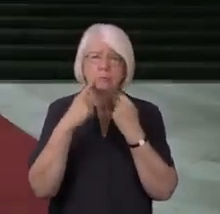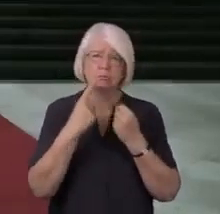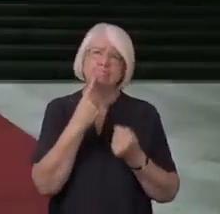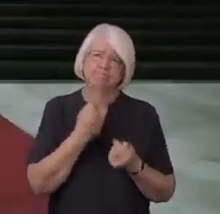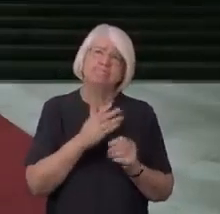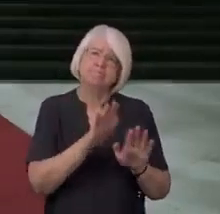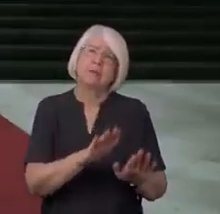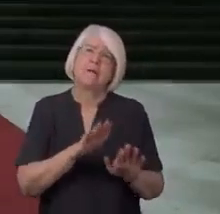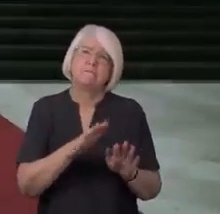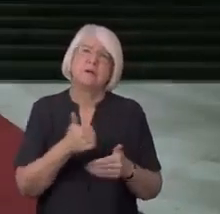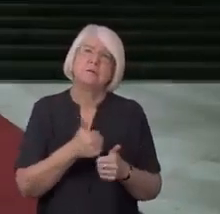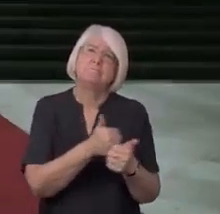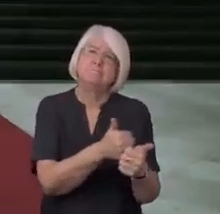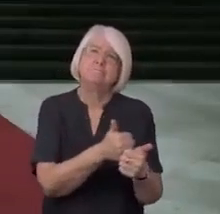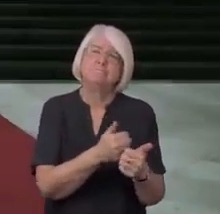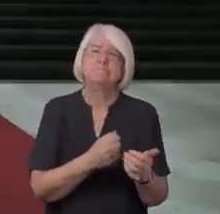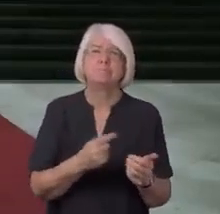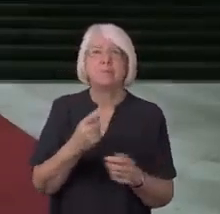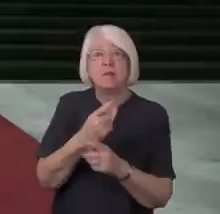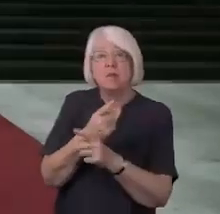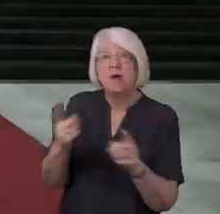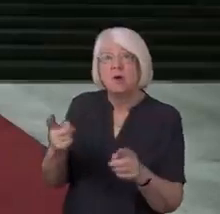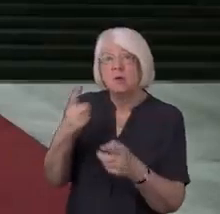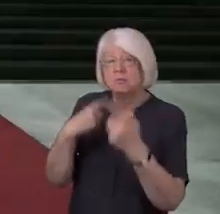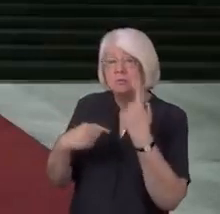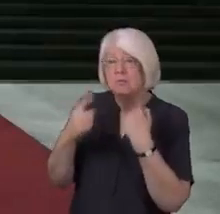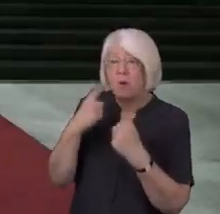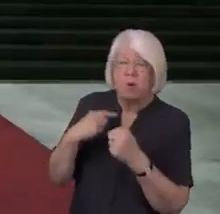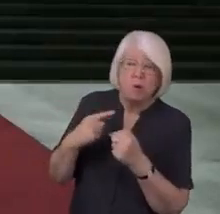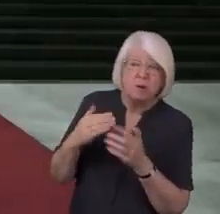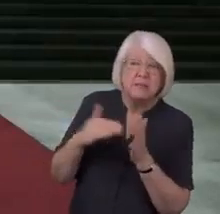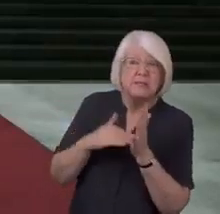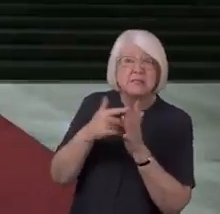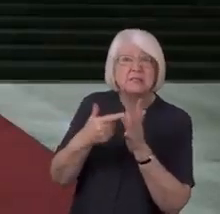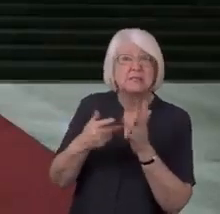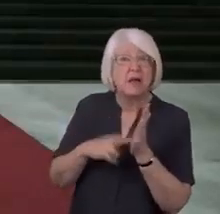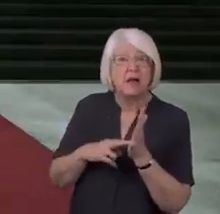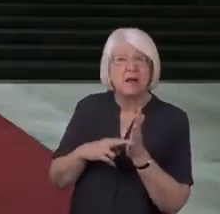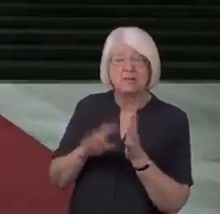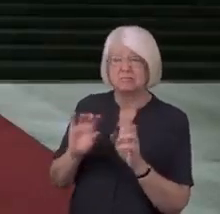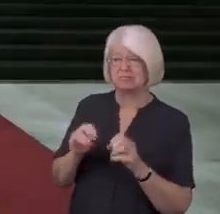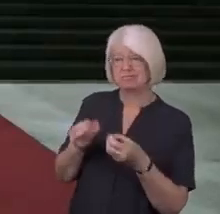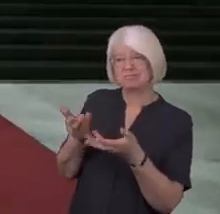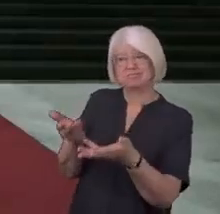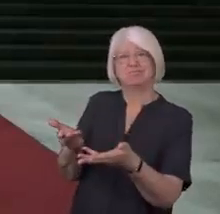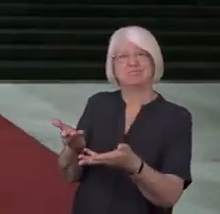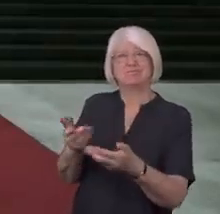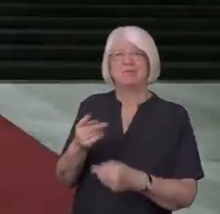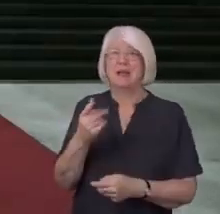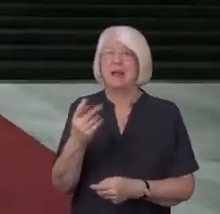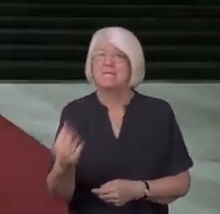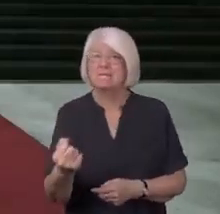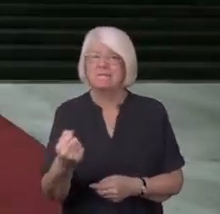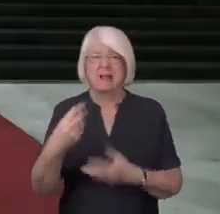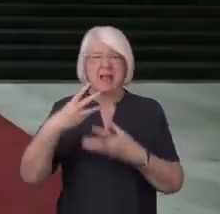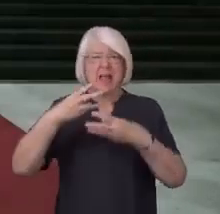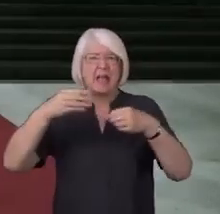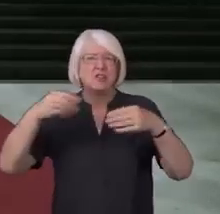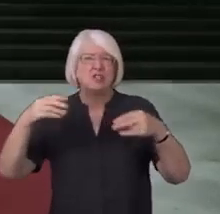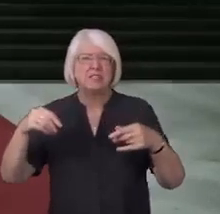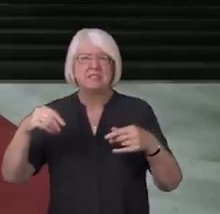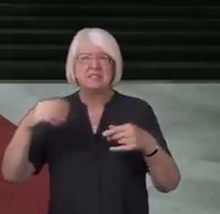mourn, to provide for those who mourn in Zion, to give them a garland instead